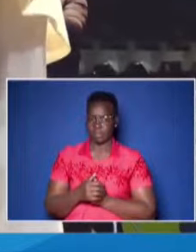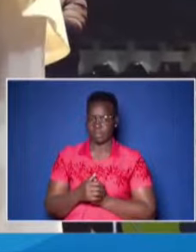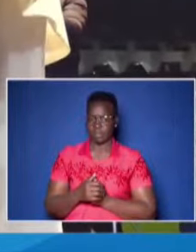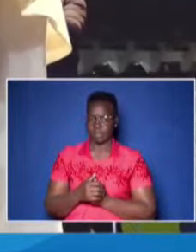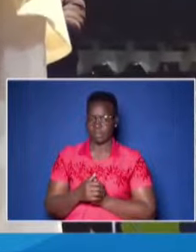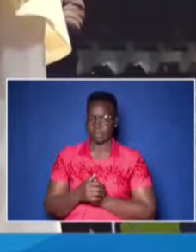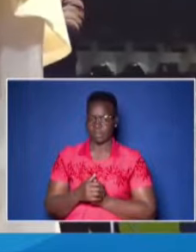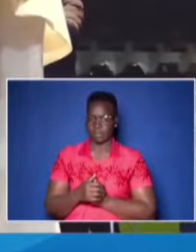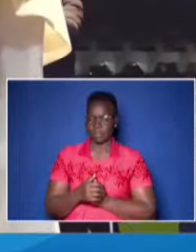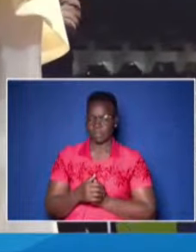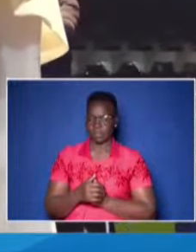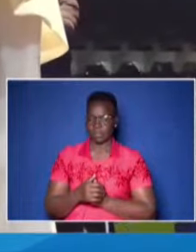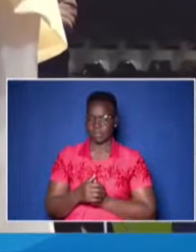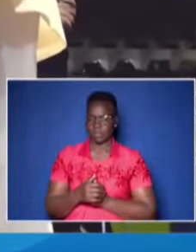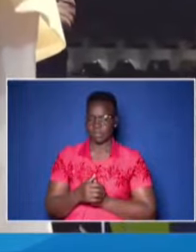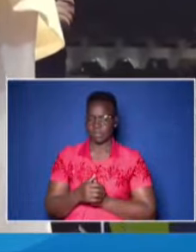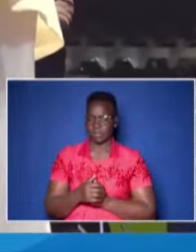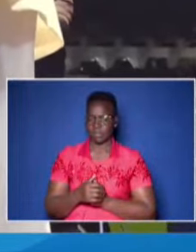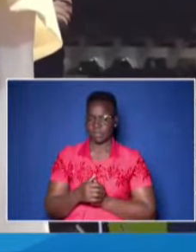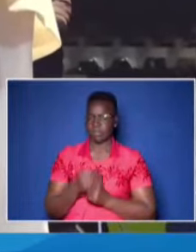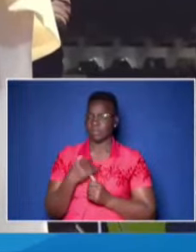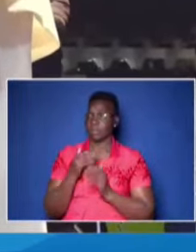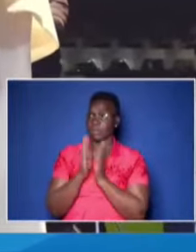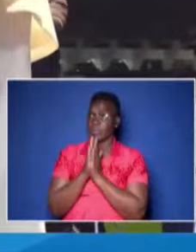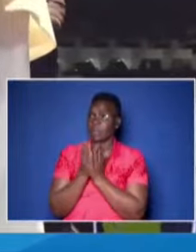there's a new birth within you